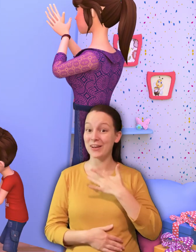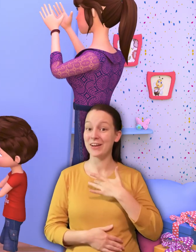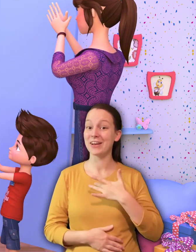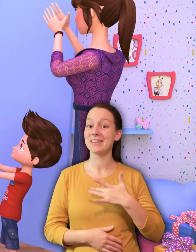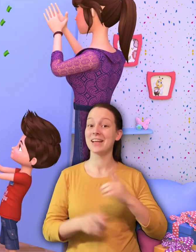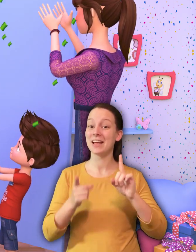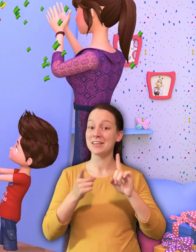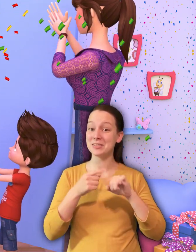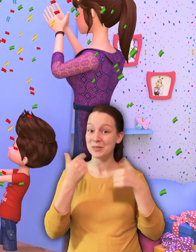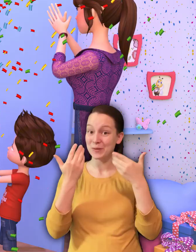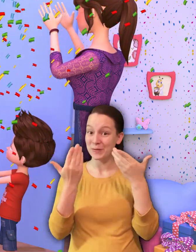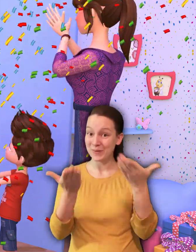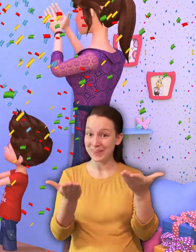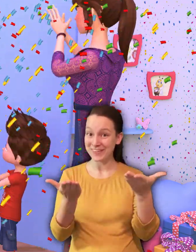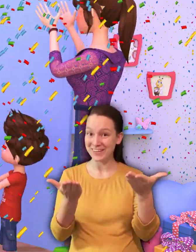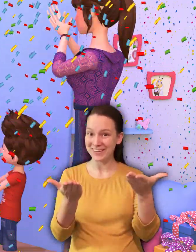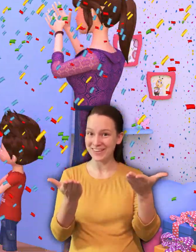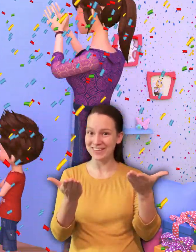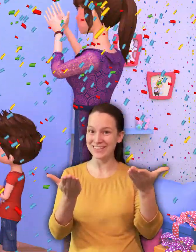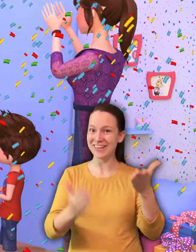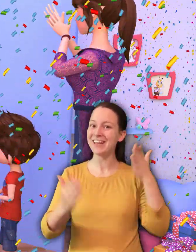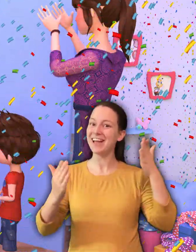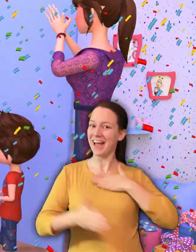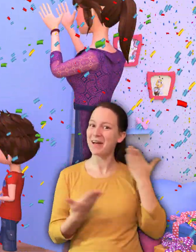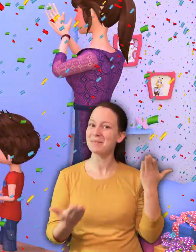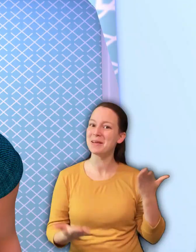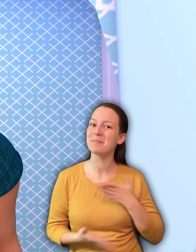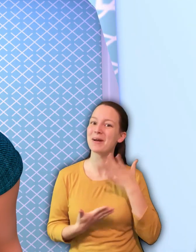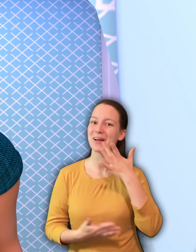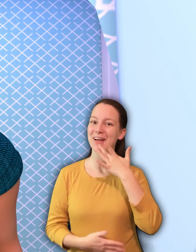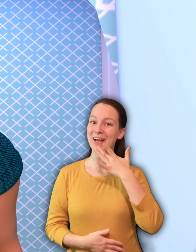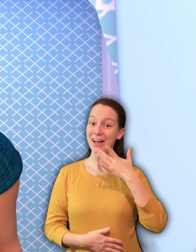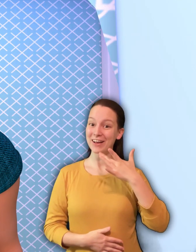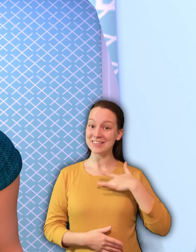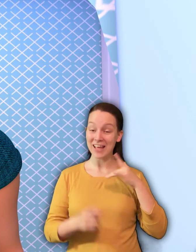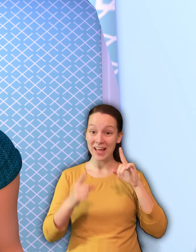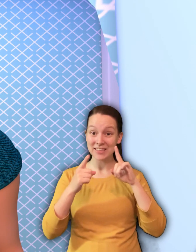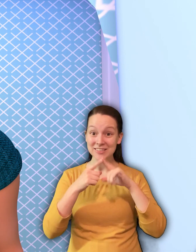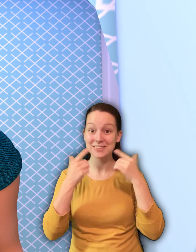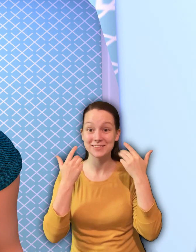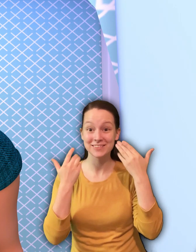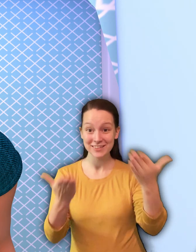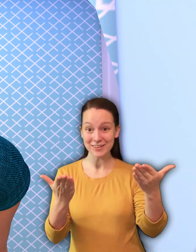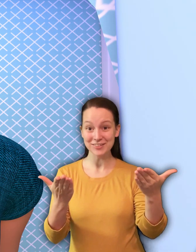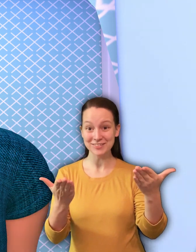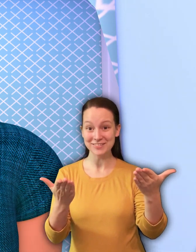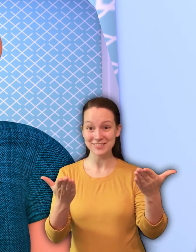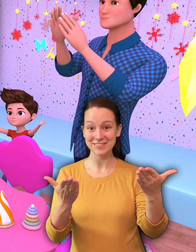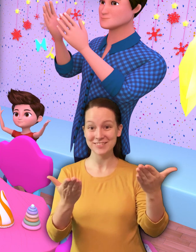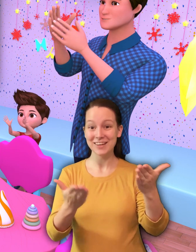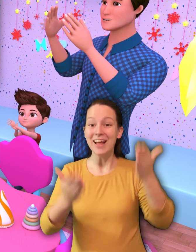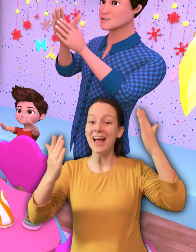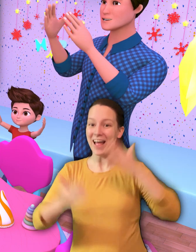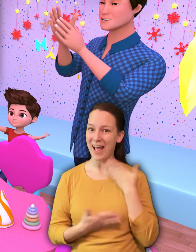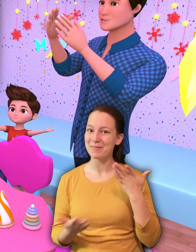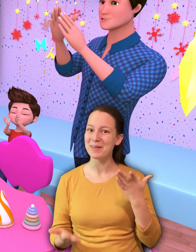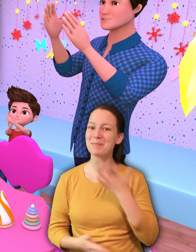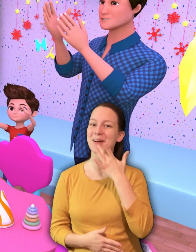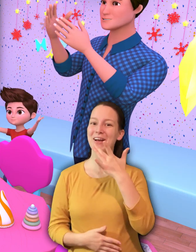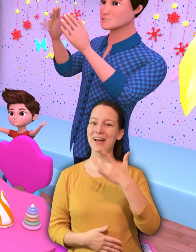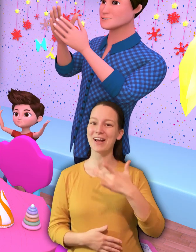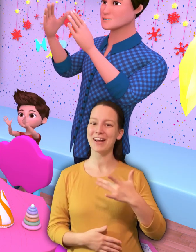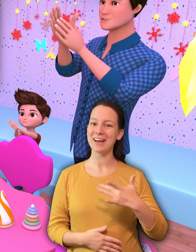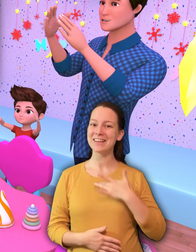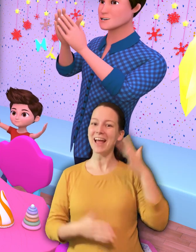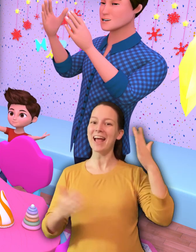happy birthday to you happy birthday to you